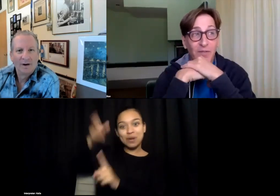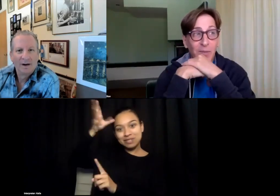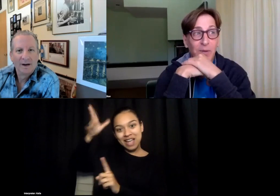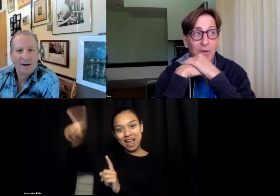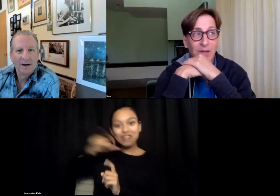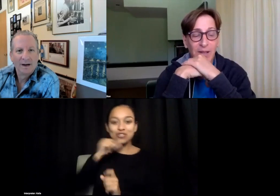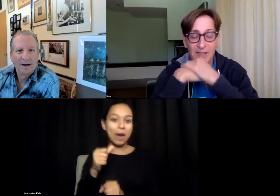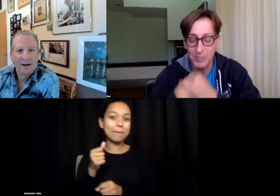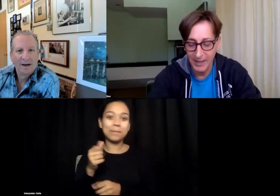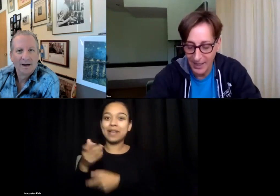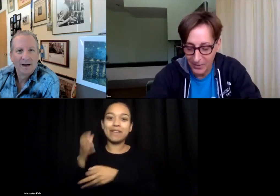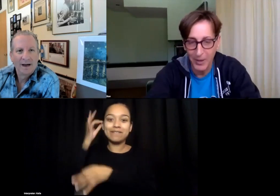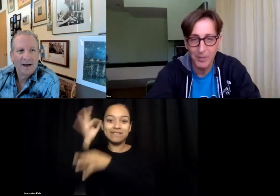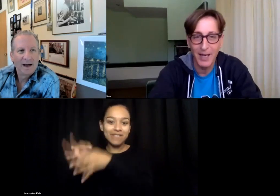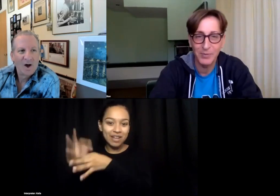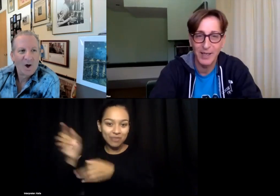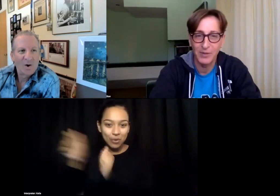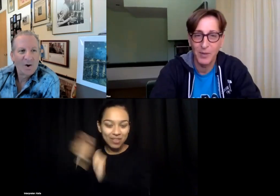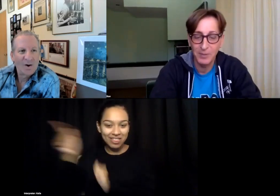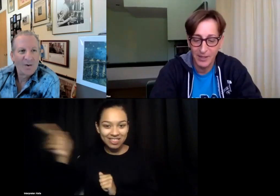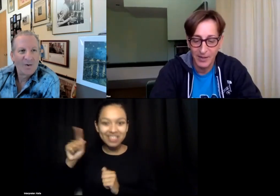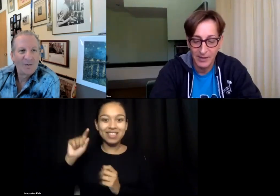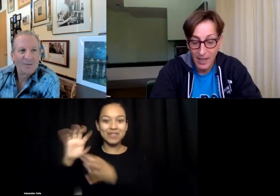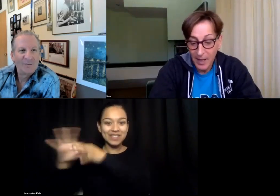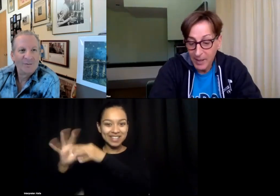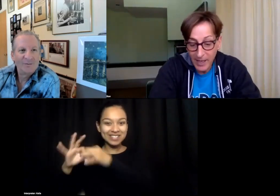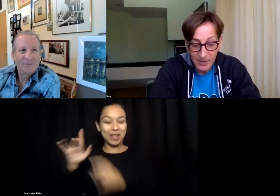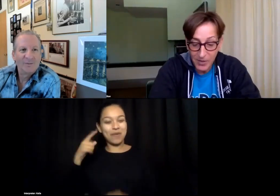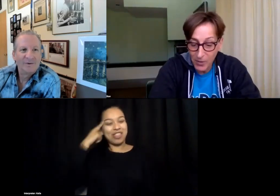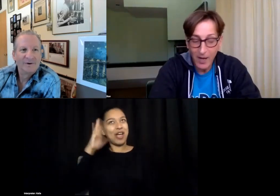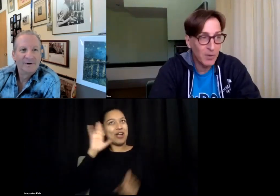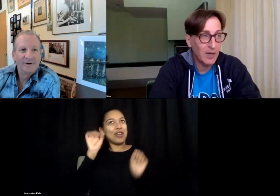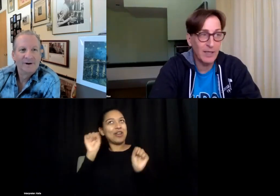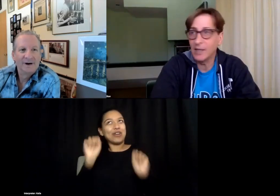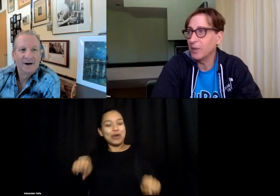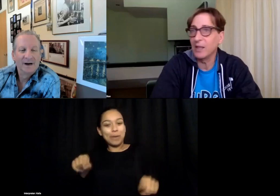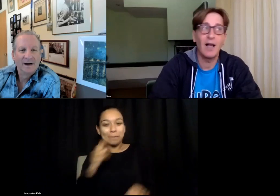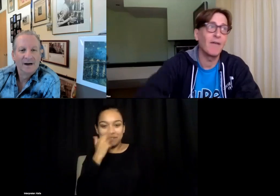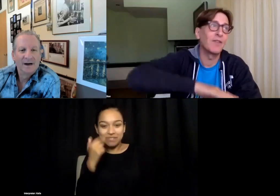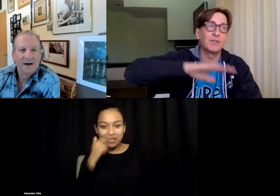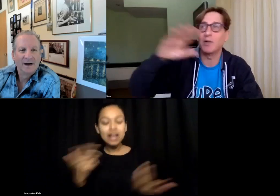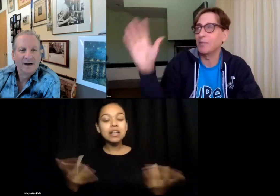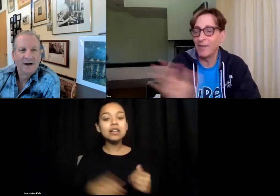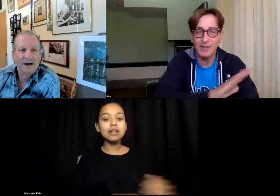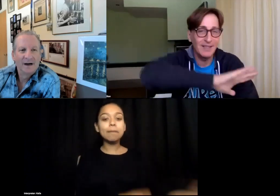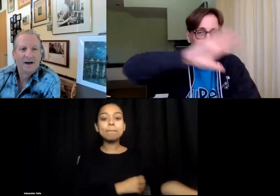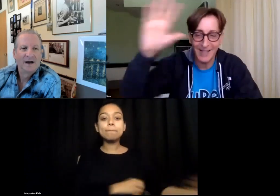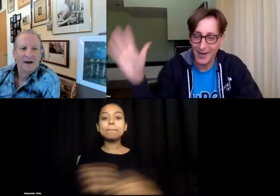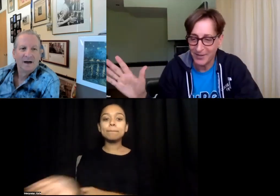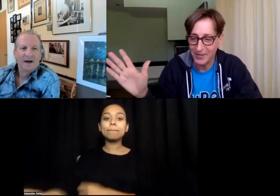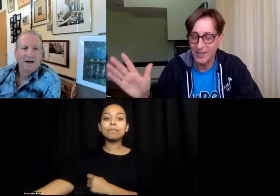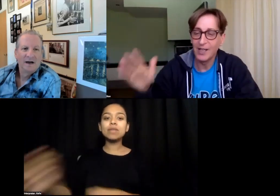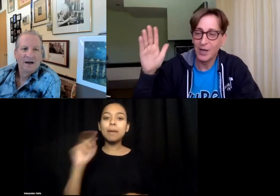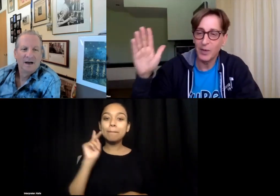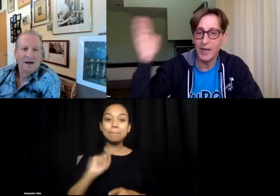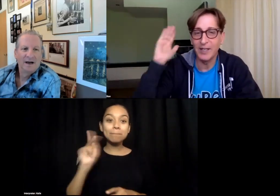ended up filming with Elizabeth Keener and Barry Bostwick as a web series, because no network, they said, we love this script. Never seen these